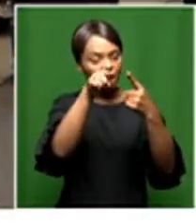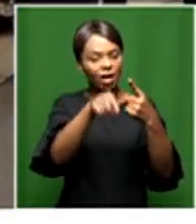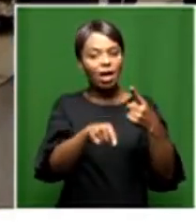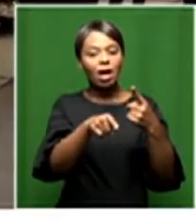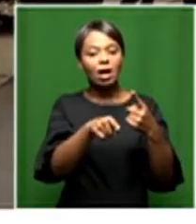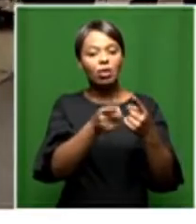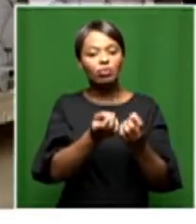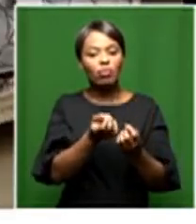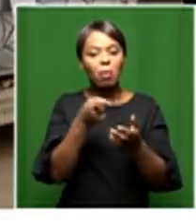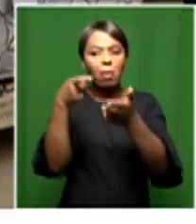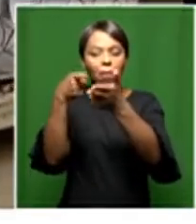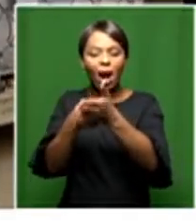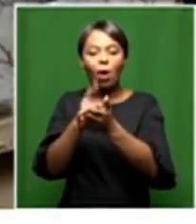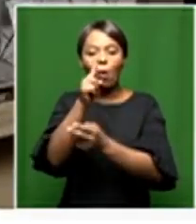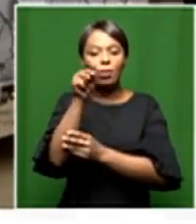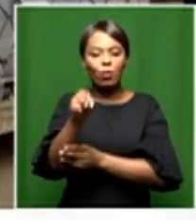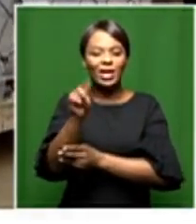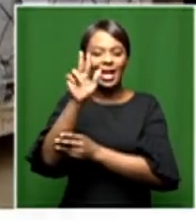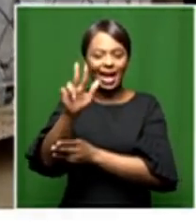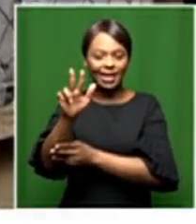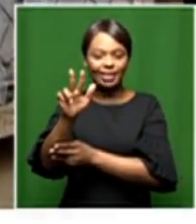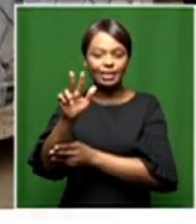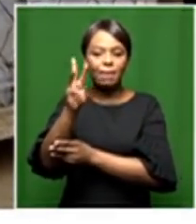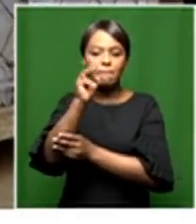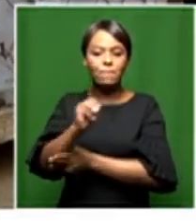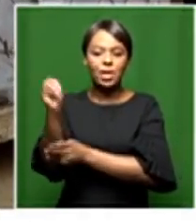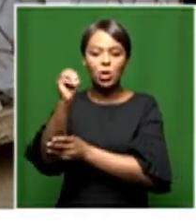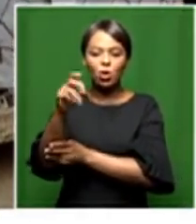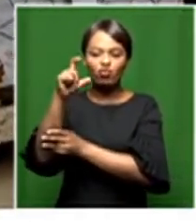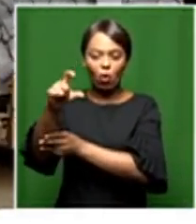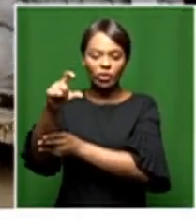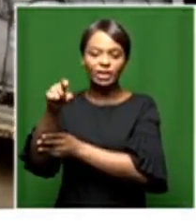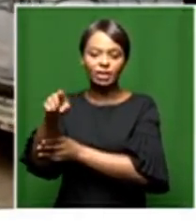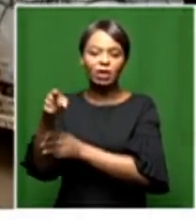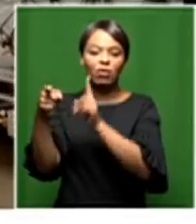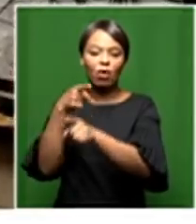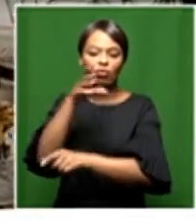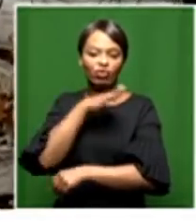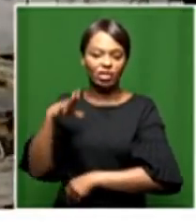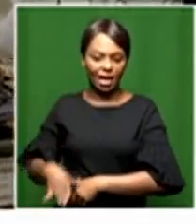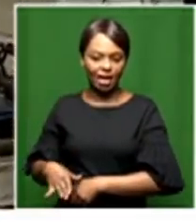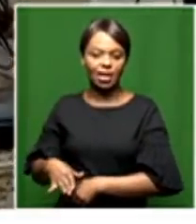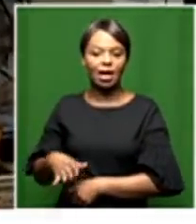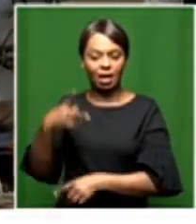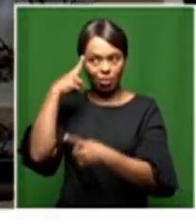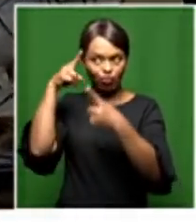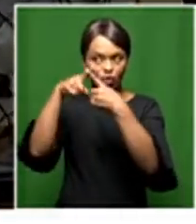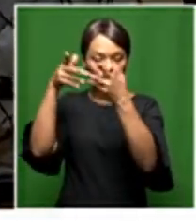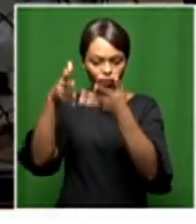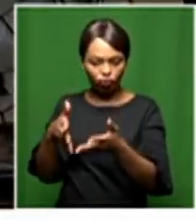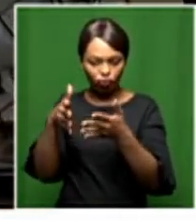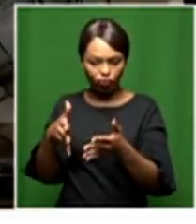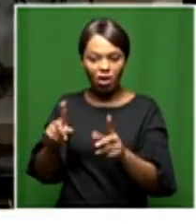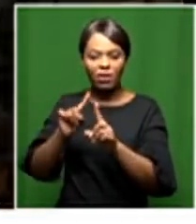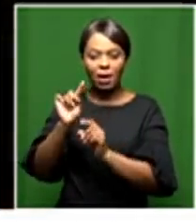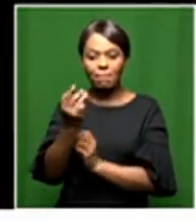buy at least 1.8 million doses of the Sinopharm vaccine from China. And they're expecting the first